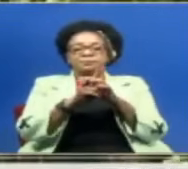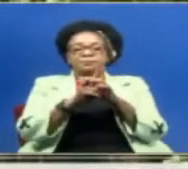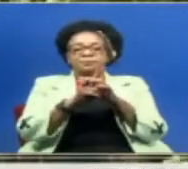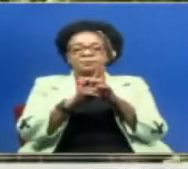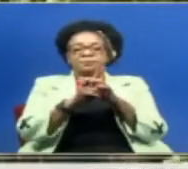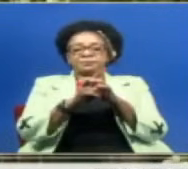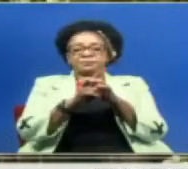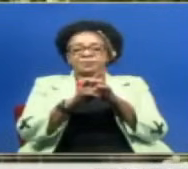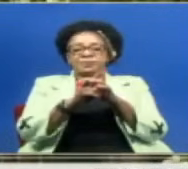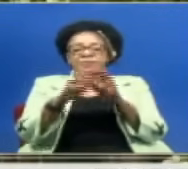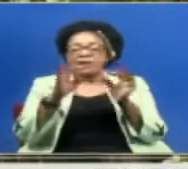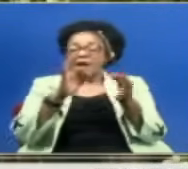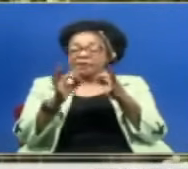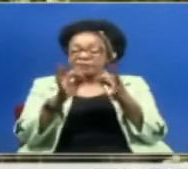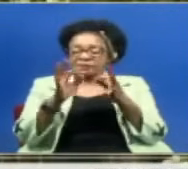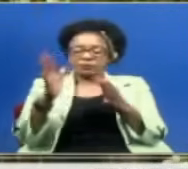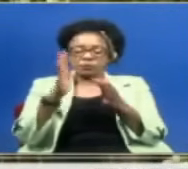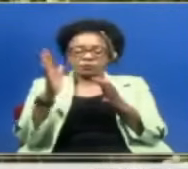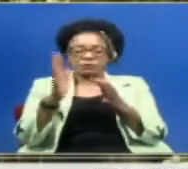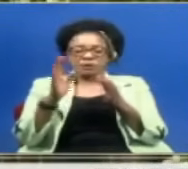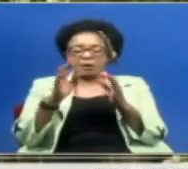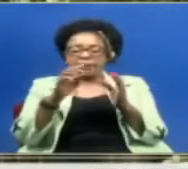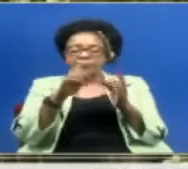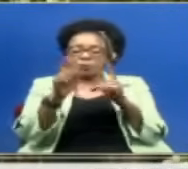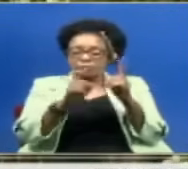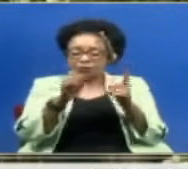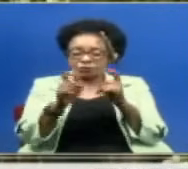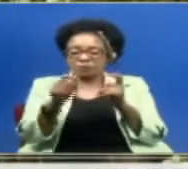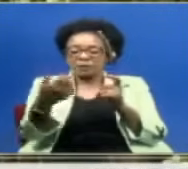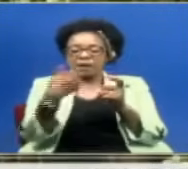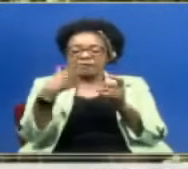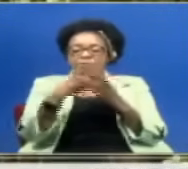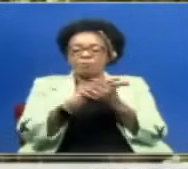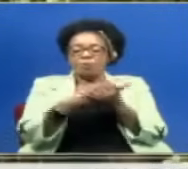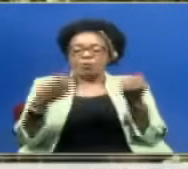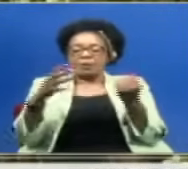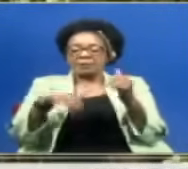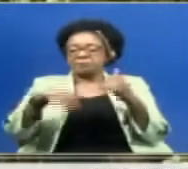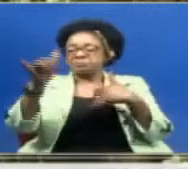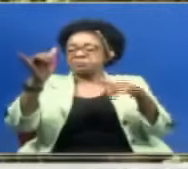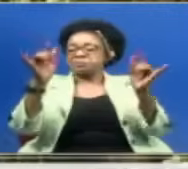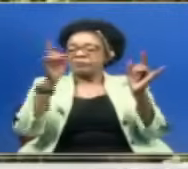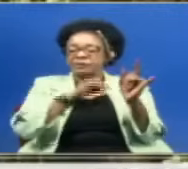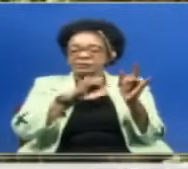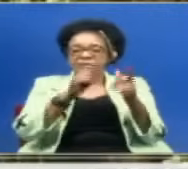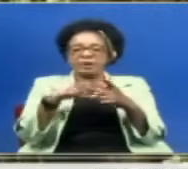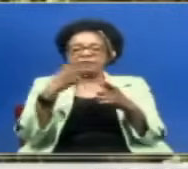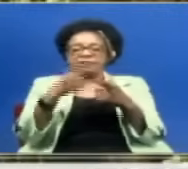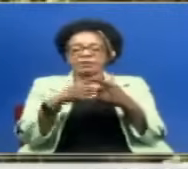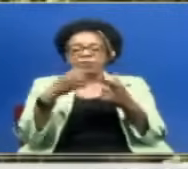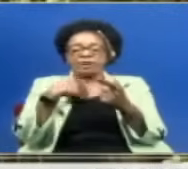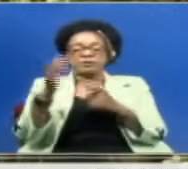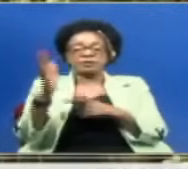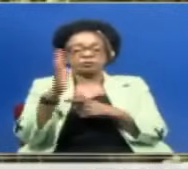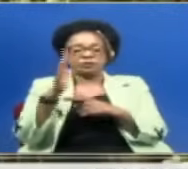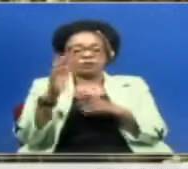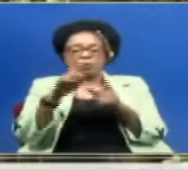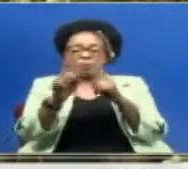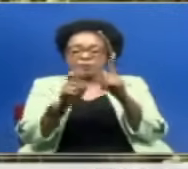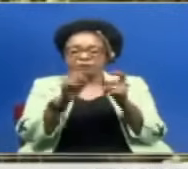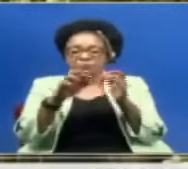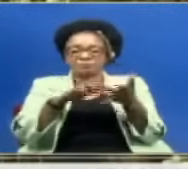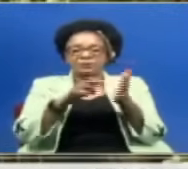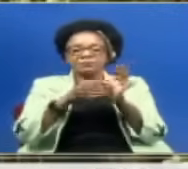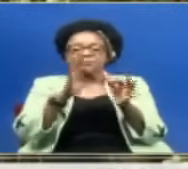of having both leaders of government being out of the country, and then there's a security question in the sense that if the